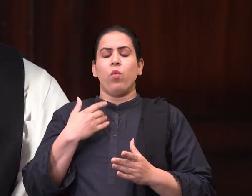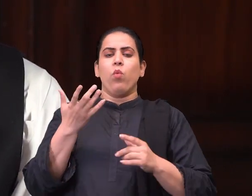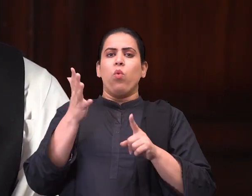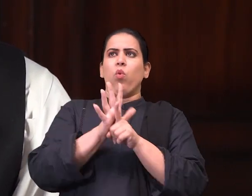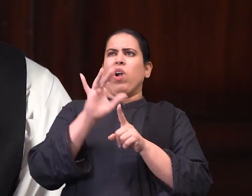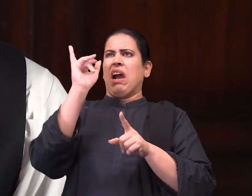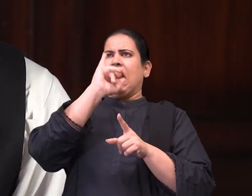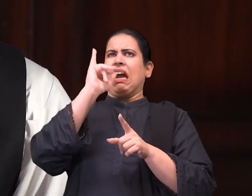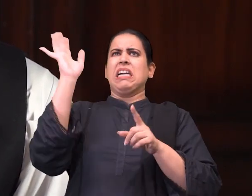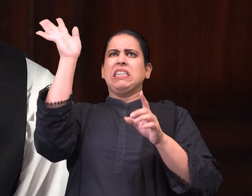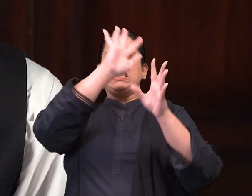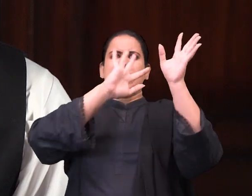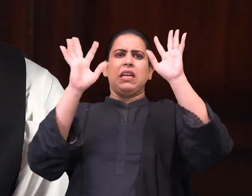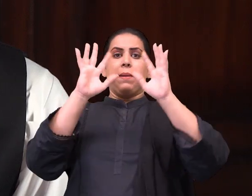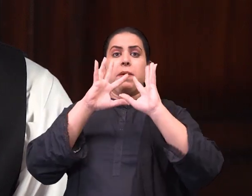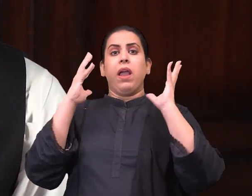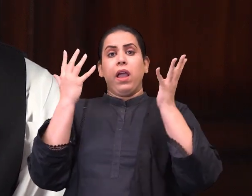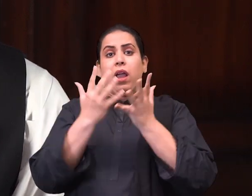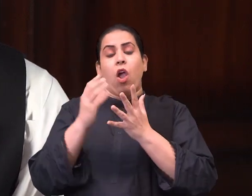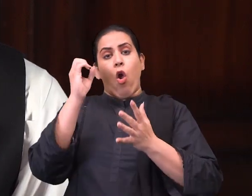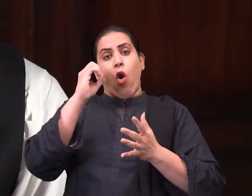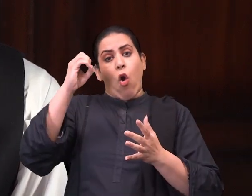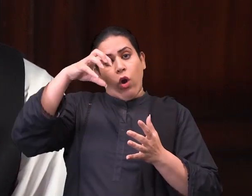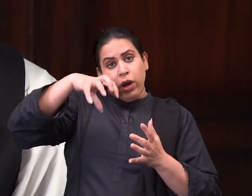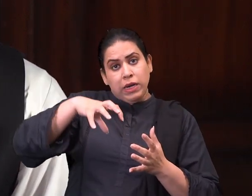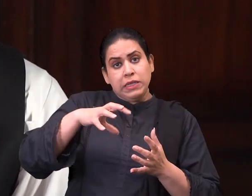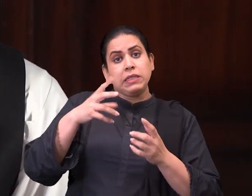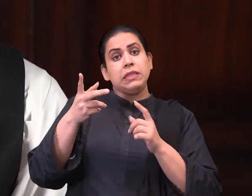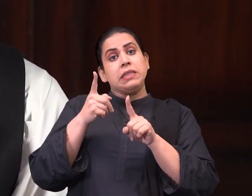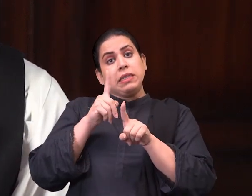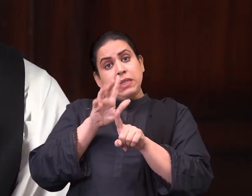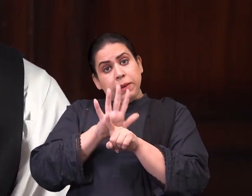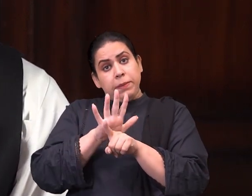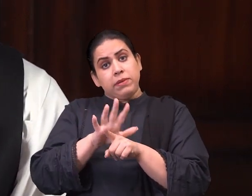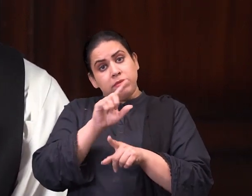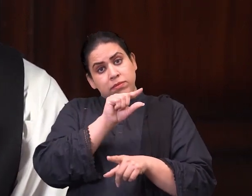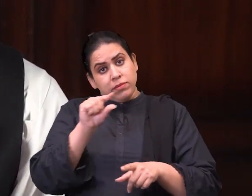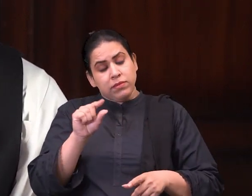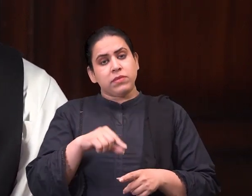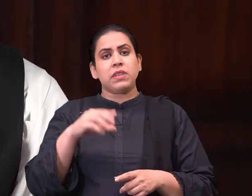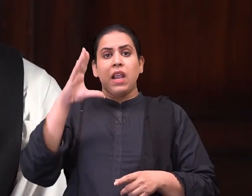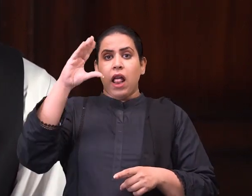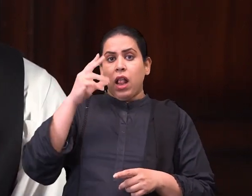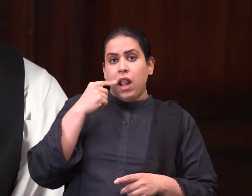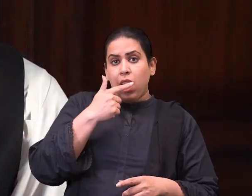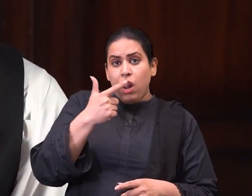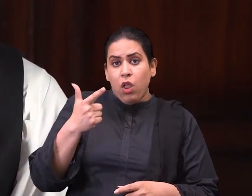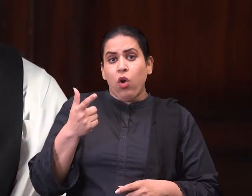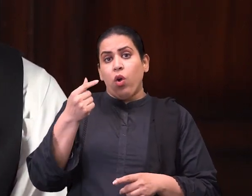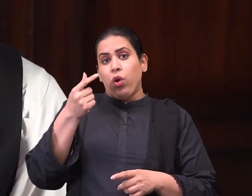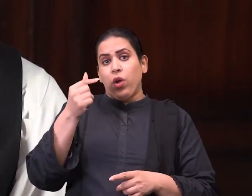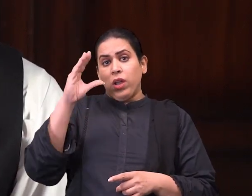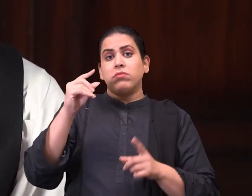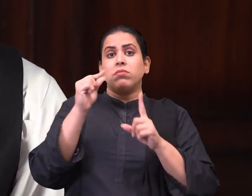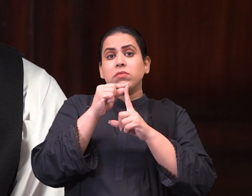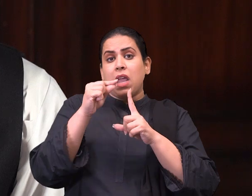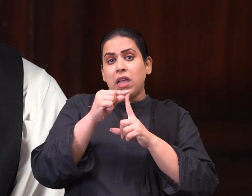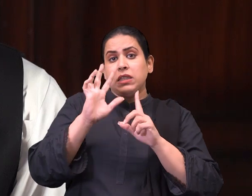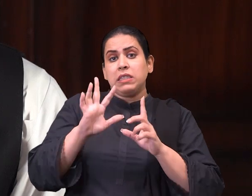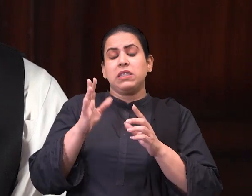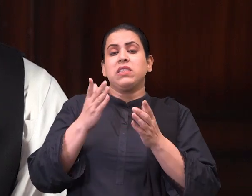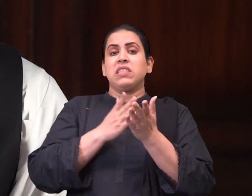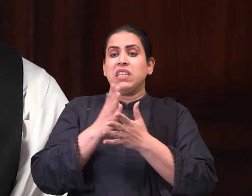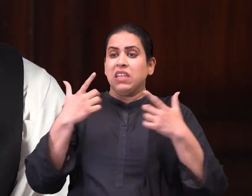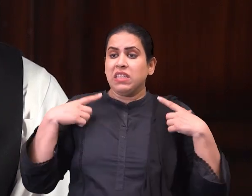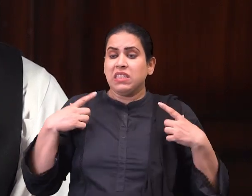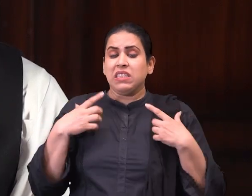to air with pollutants surpassing the World Health Organization's recommended limits, with low-income countries such